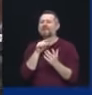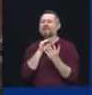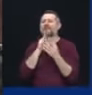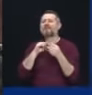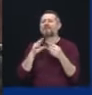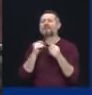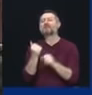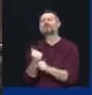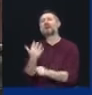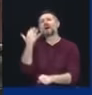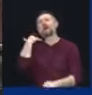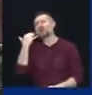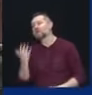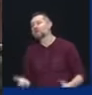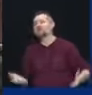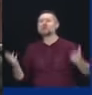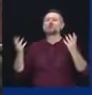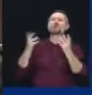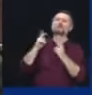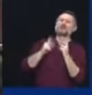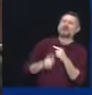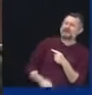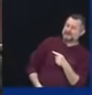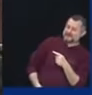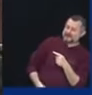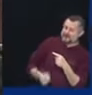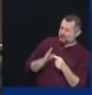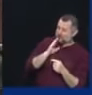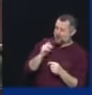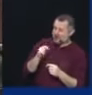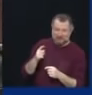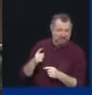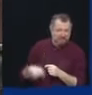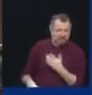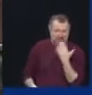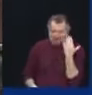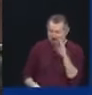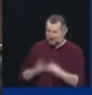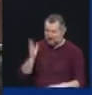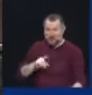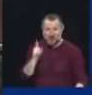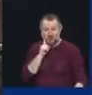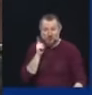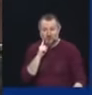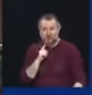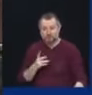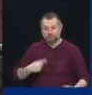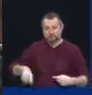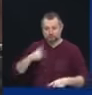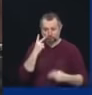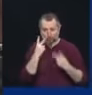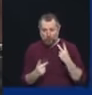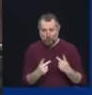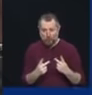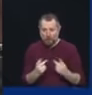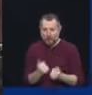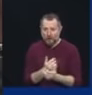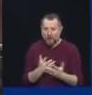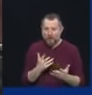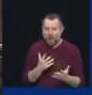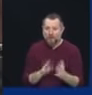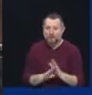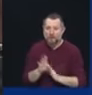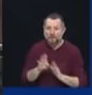you were talking about. But we saw the opportunity, we developed it, we changed the rules, we formed